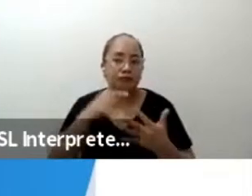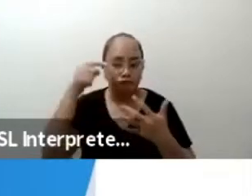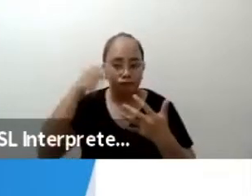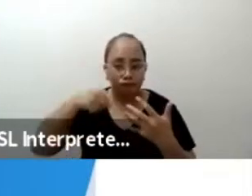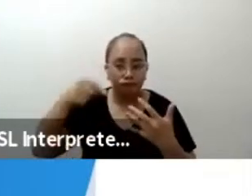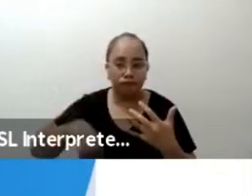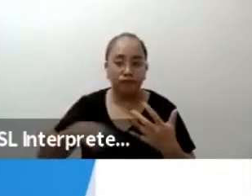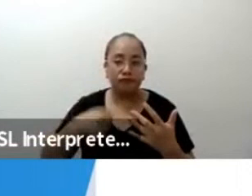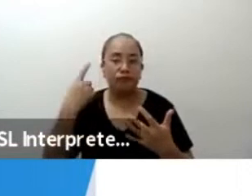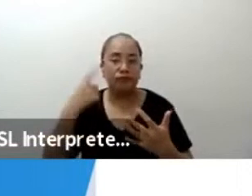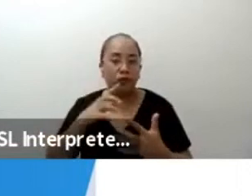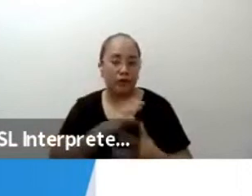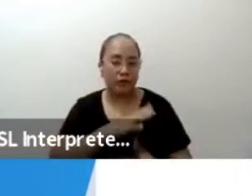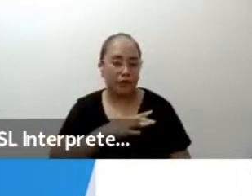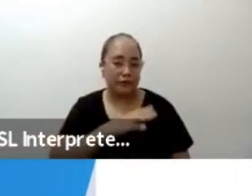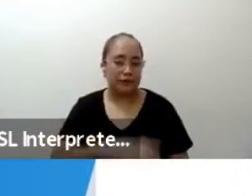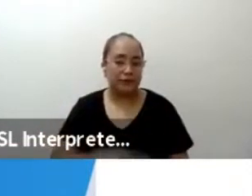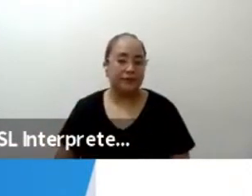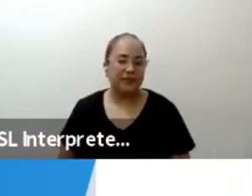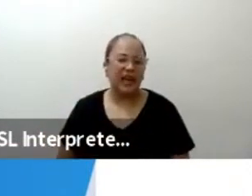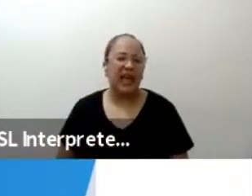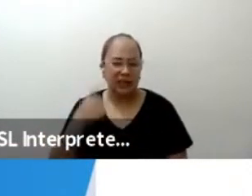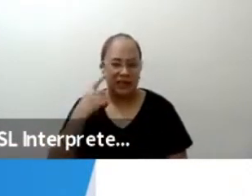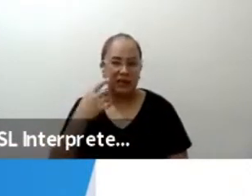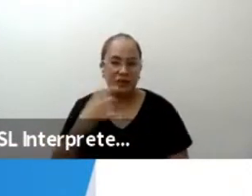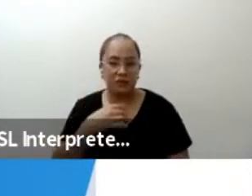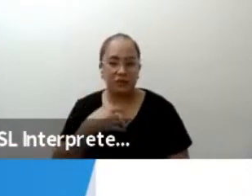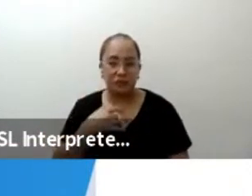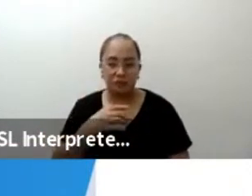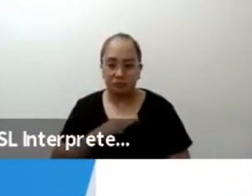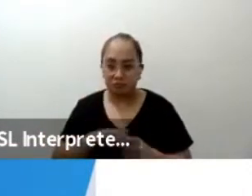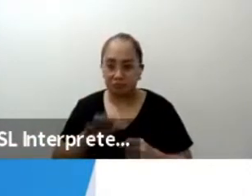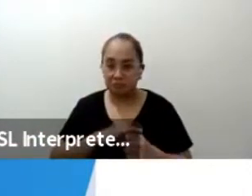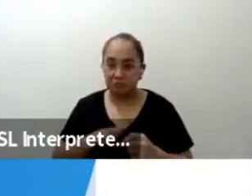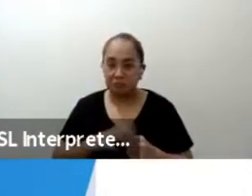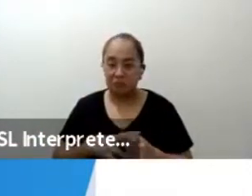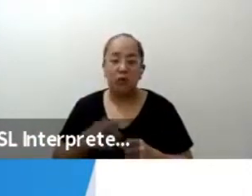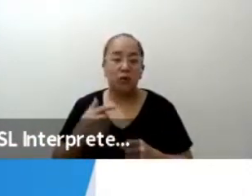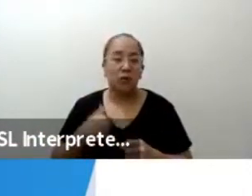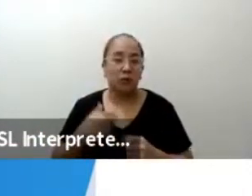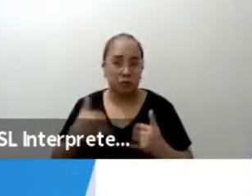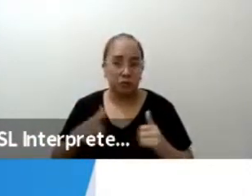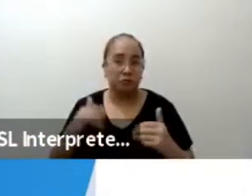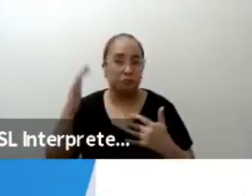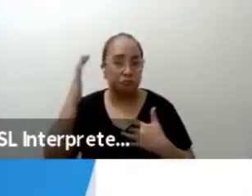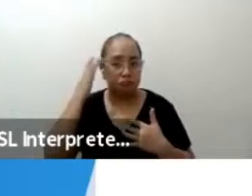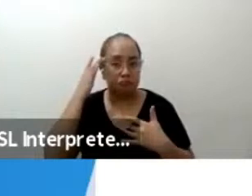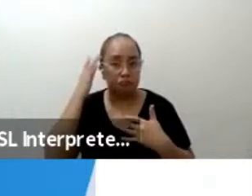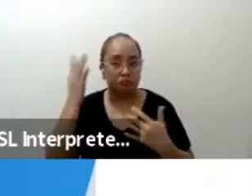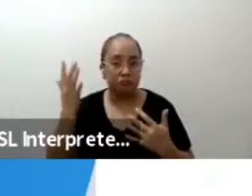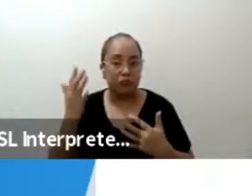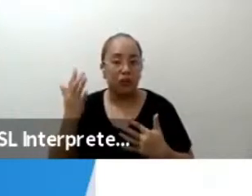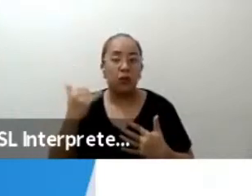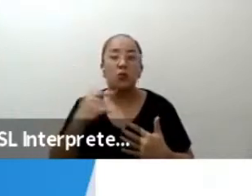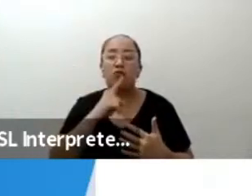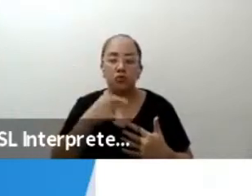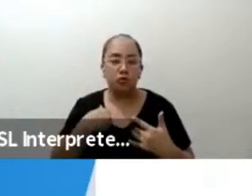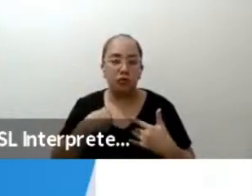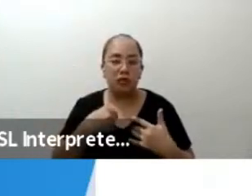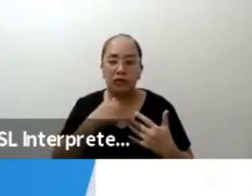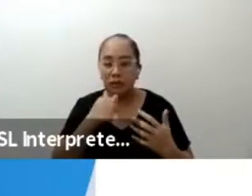characteristics. I guess we were not proactive enough. Di ba? Late pa nga yung response natin eh. We certainly weren't